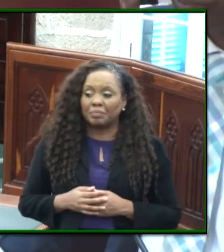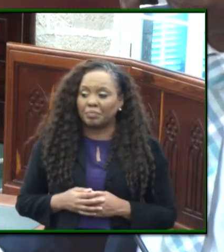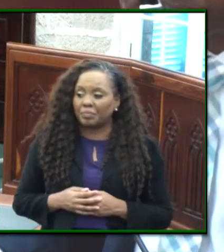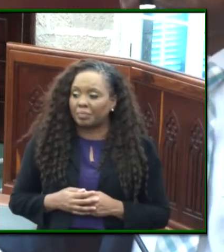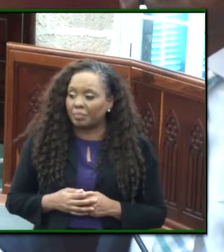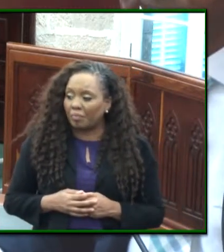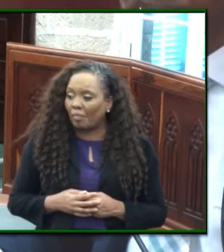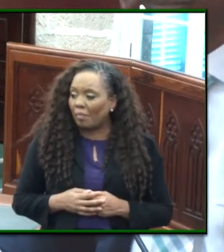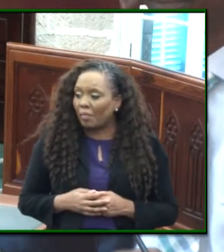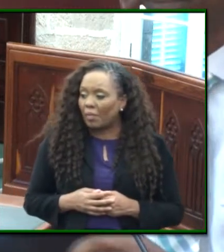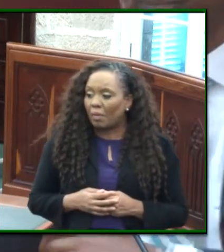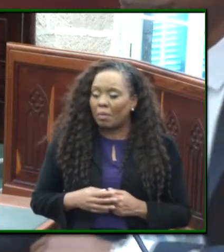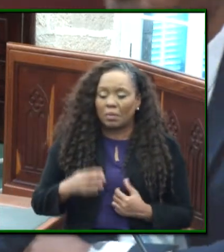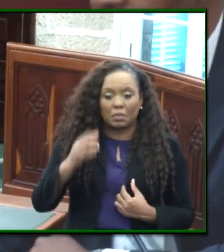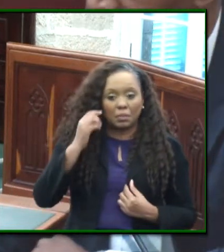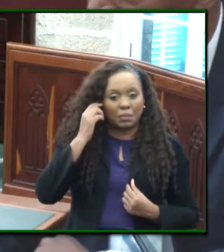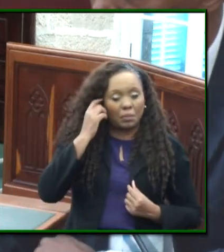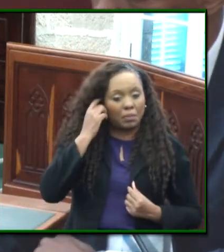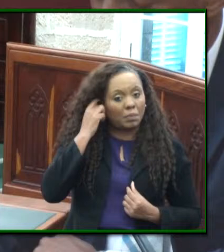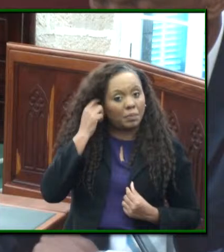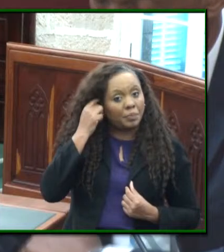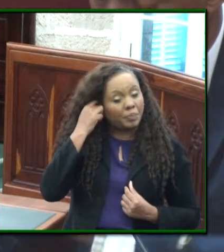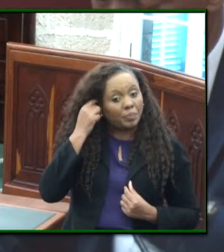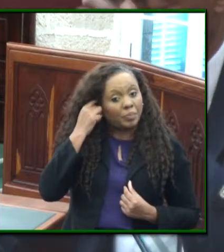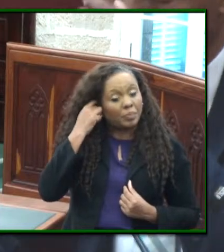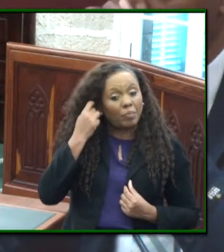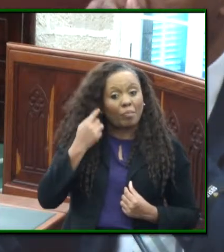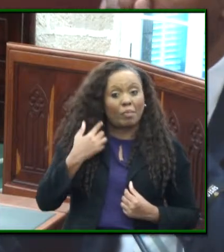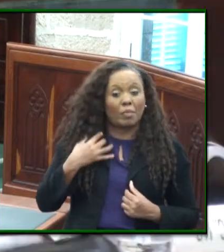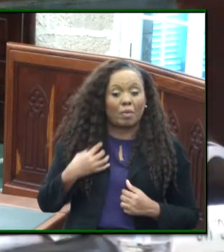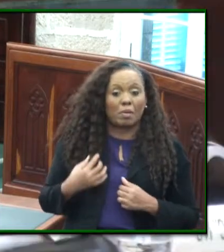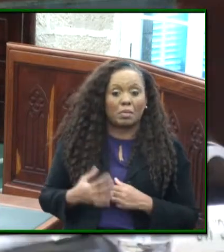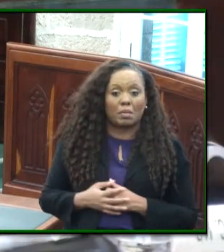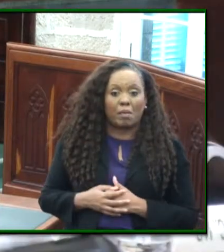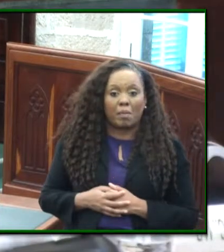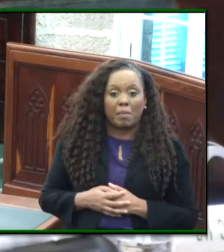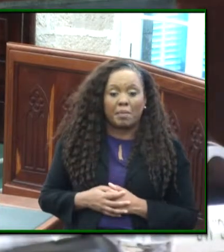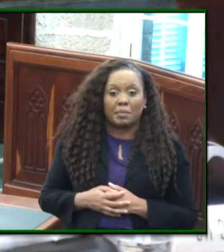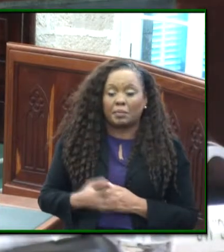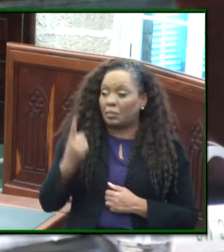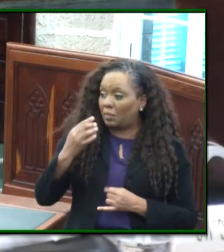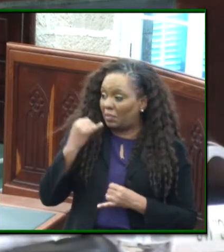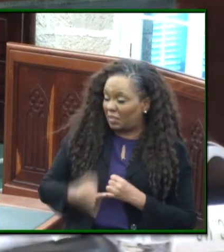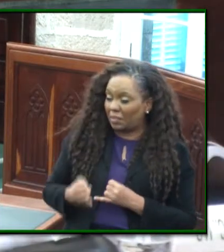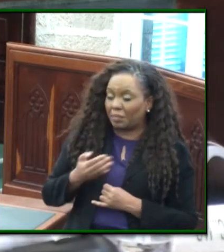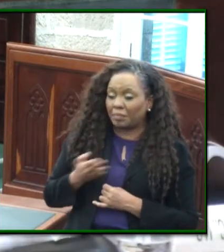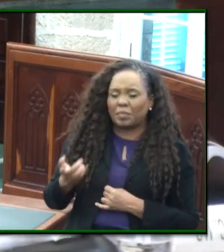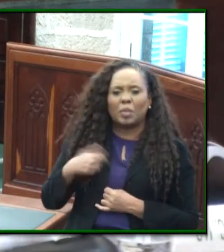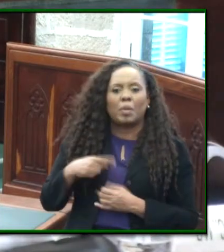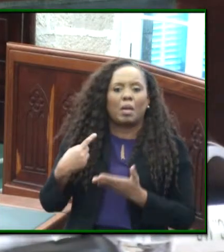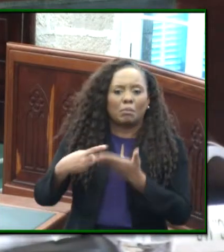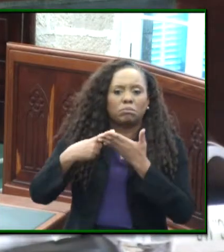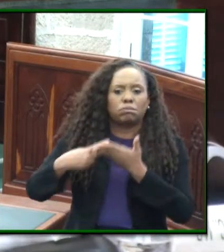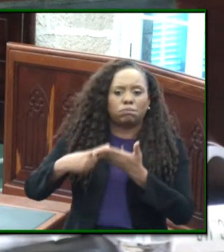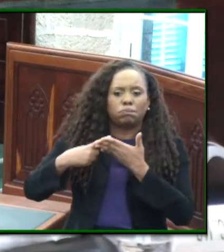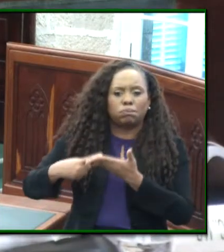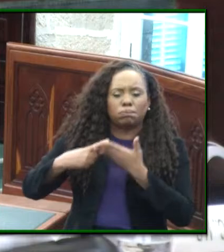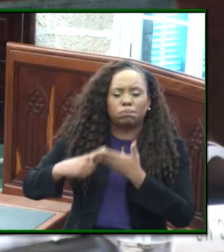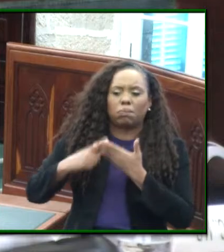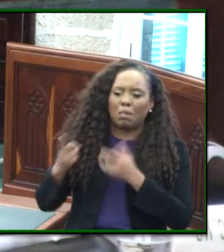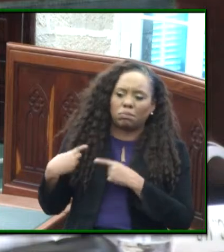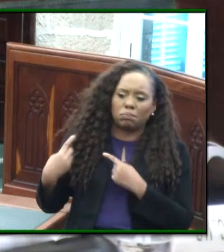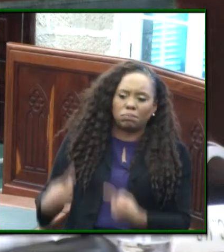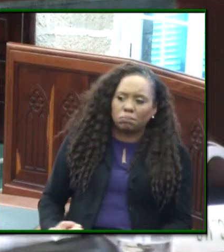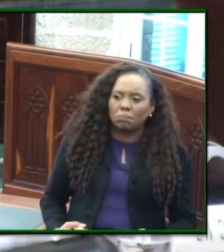And just one final comment, a question to you. Obviously, we've spoken a lot in these estimates thus far regarding